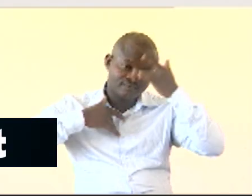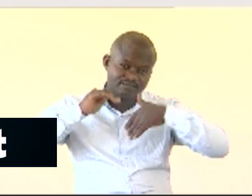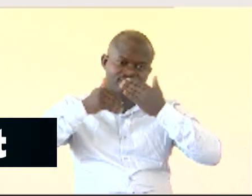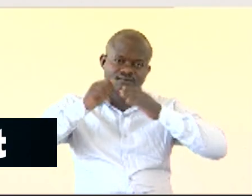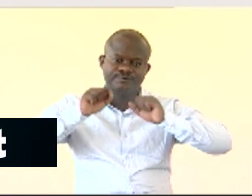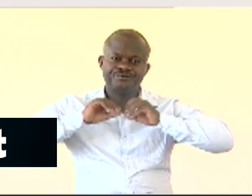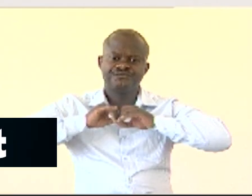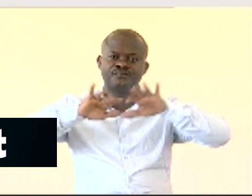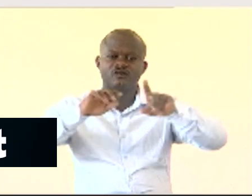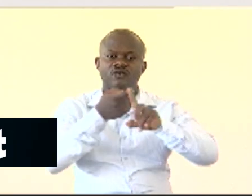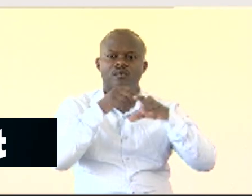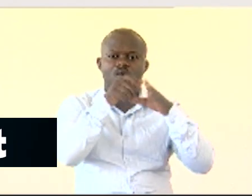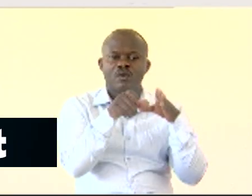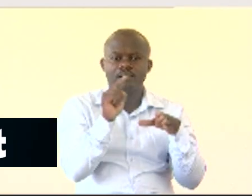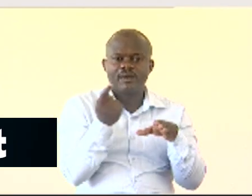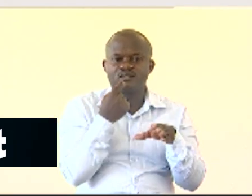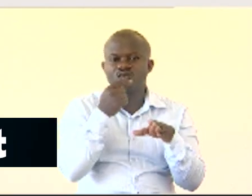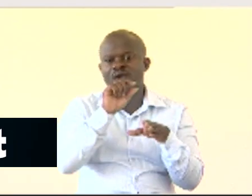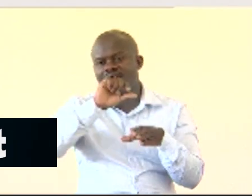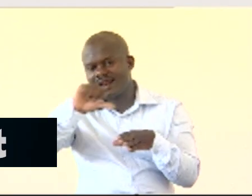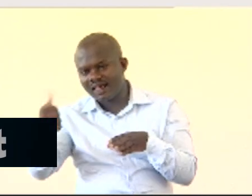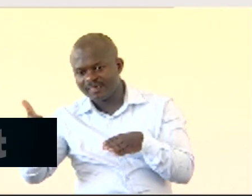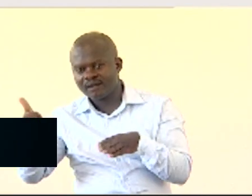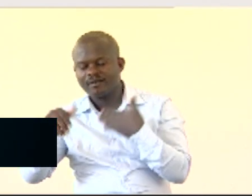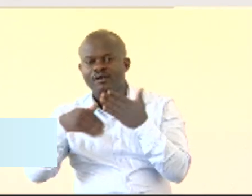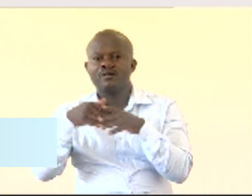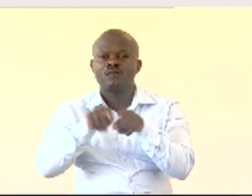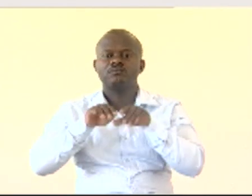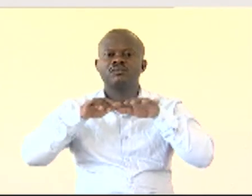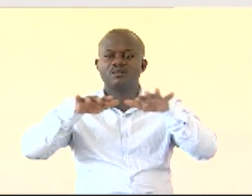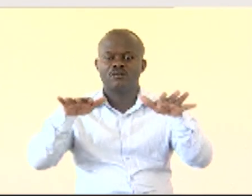capable of spreading from one person to another. For example, common cold.